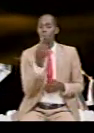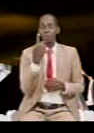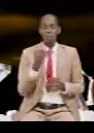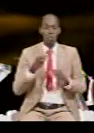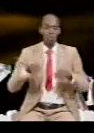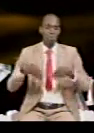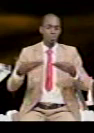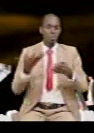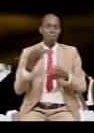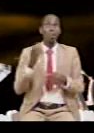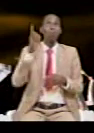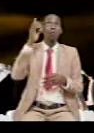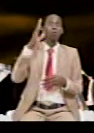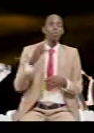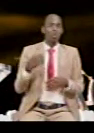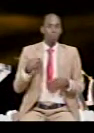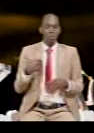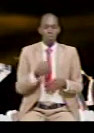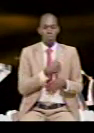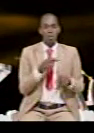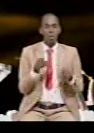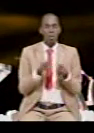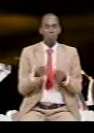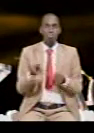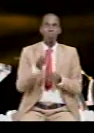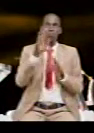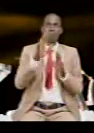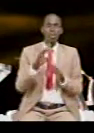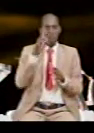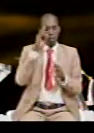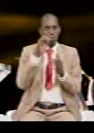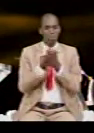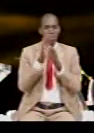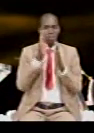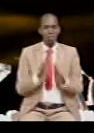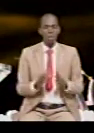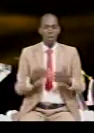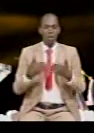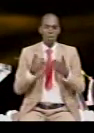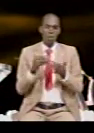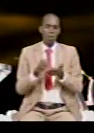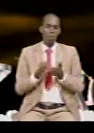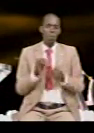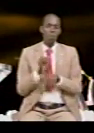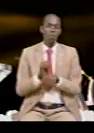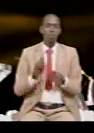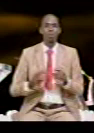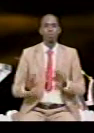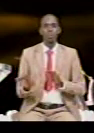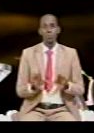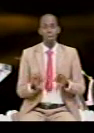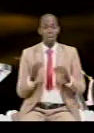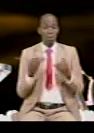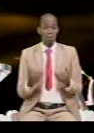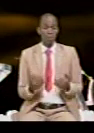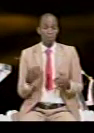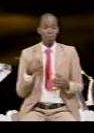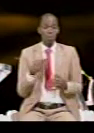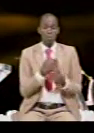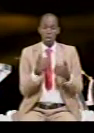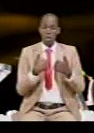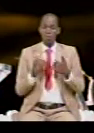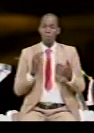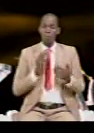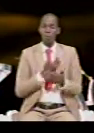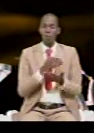as human beings, we as Christians, we have our own part to play. Now we go over our own part. We have our own part to